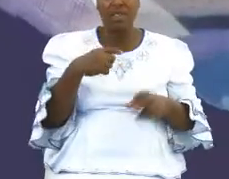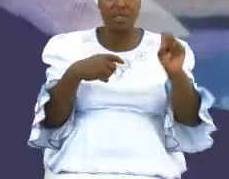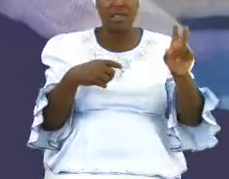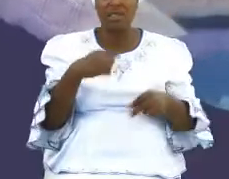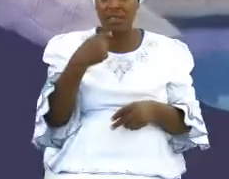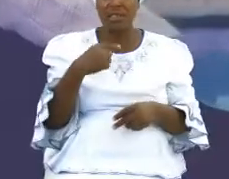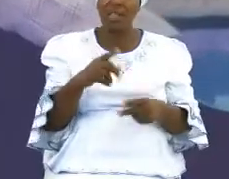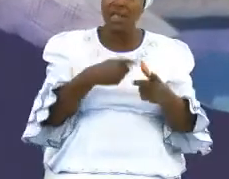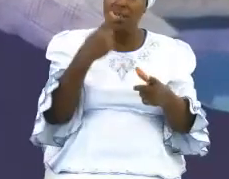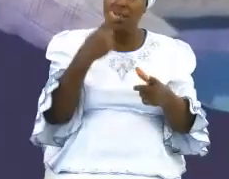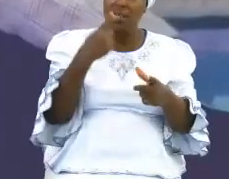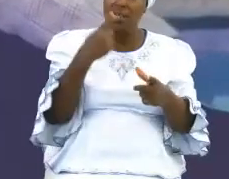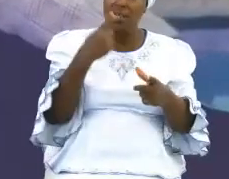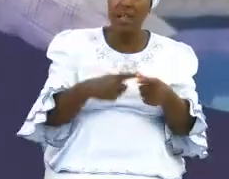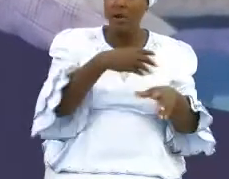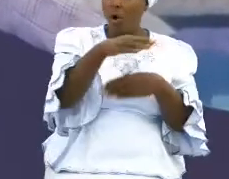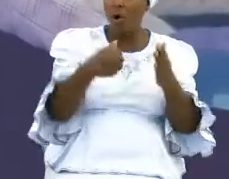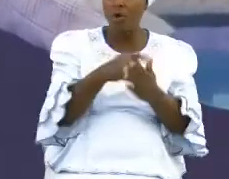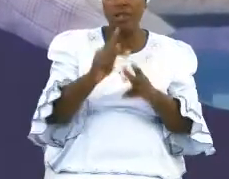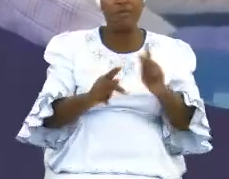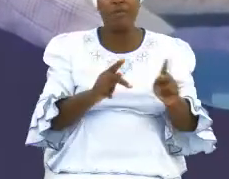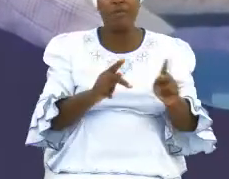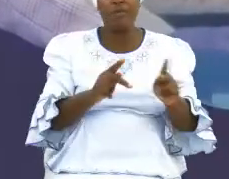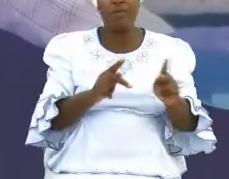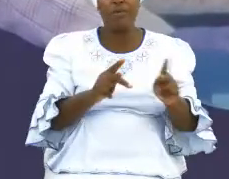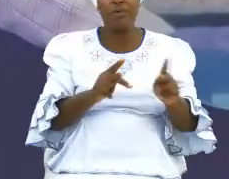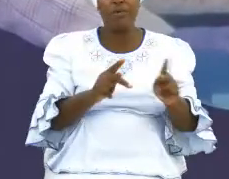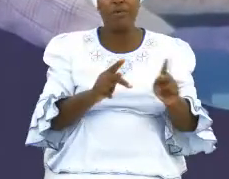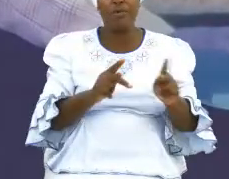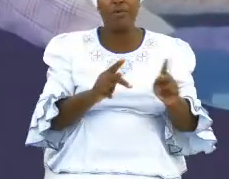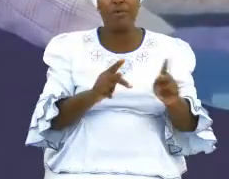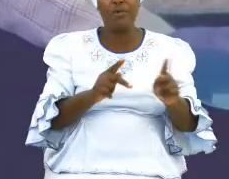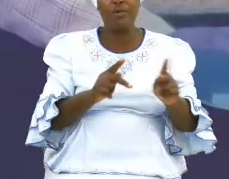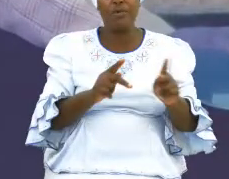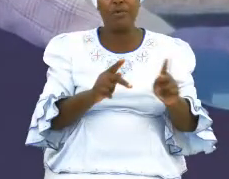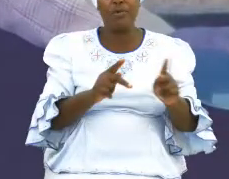all the multitudes kept silence.